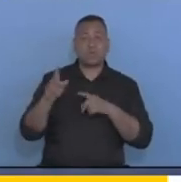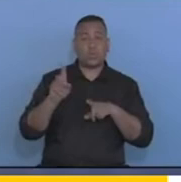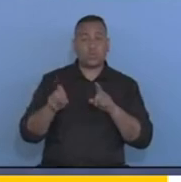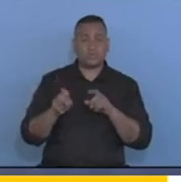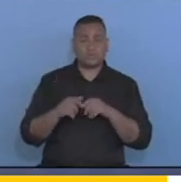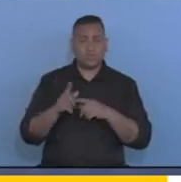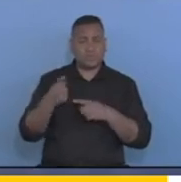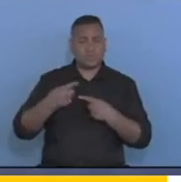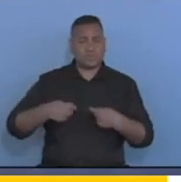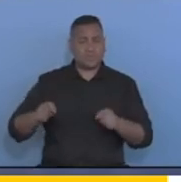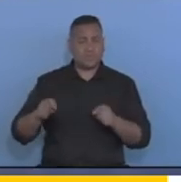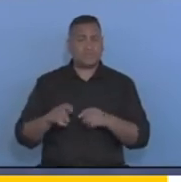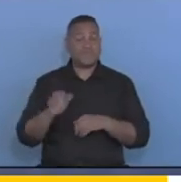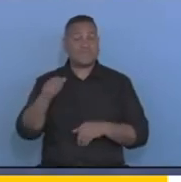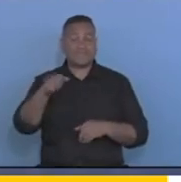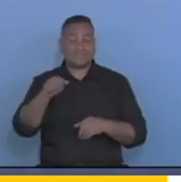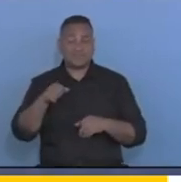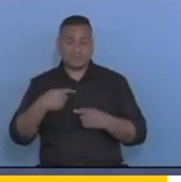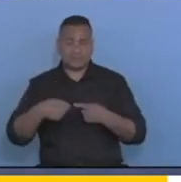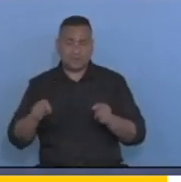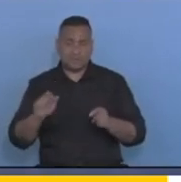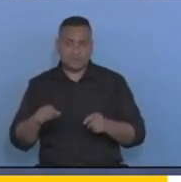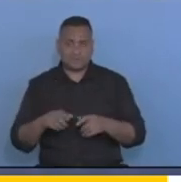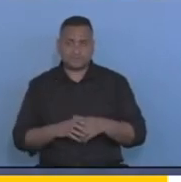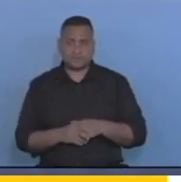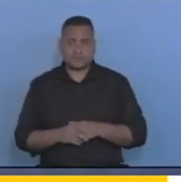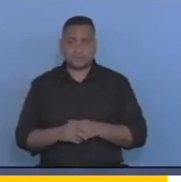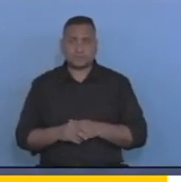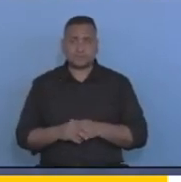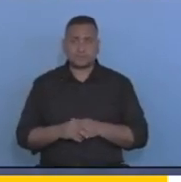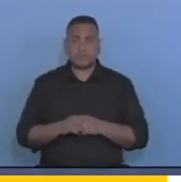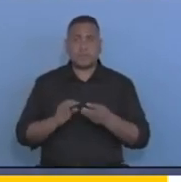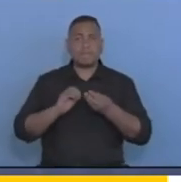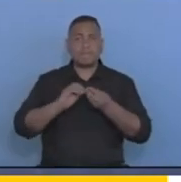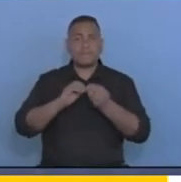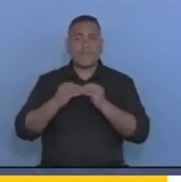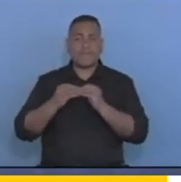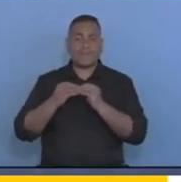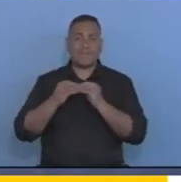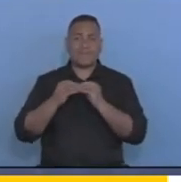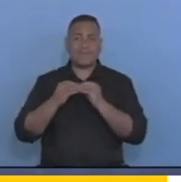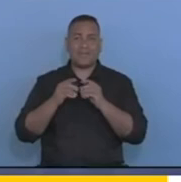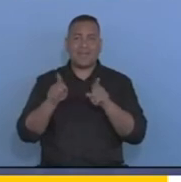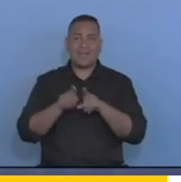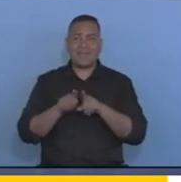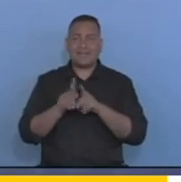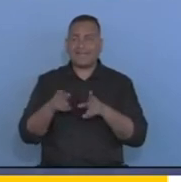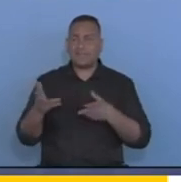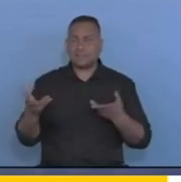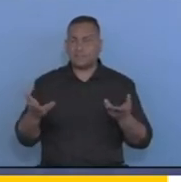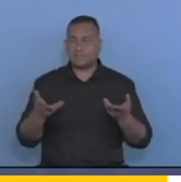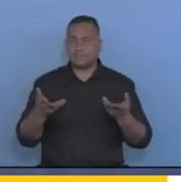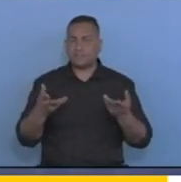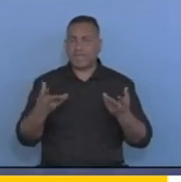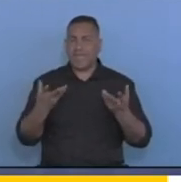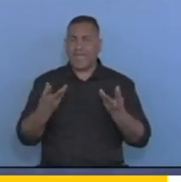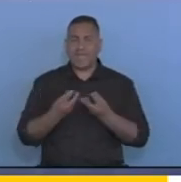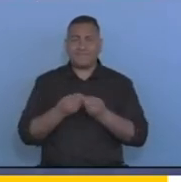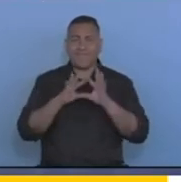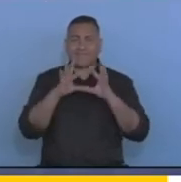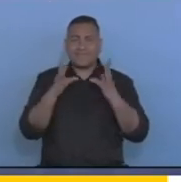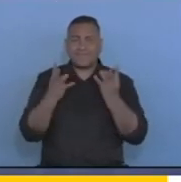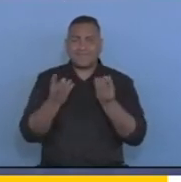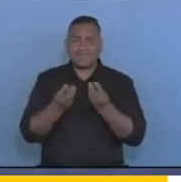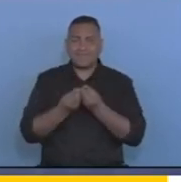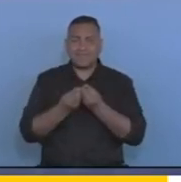Yes. Wow. They actually do make, and once again, there's a whole lot of stuff, being it from beds,